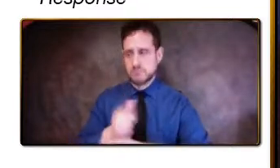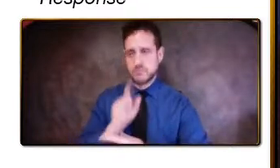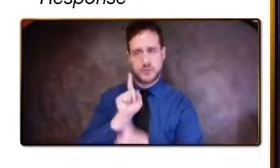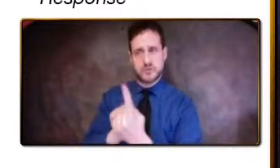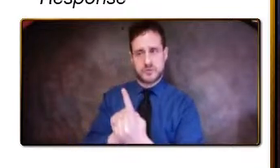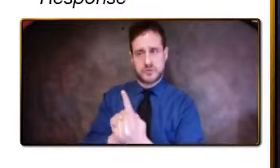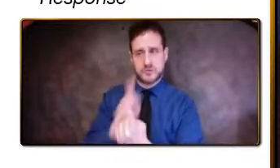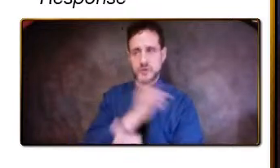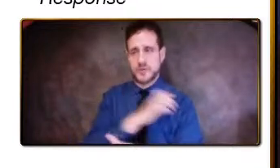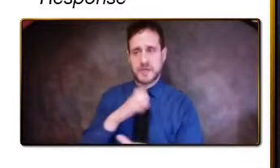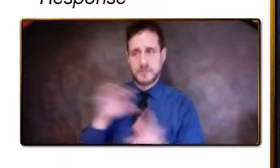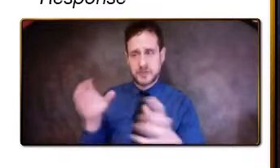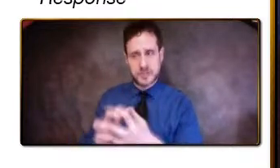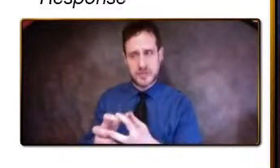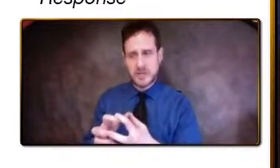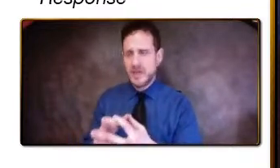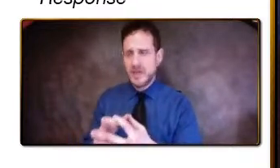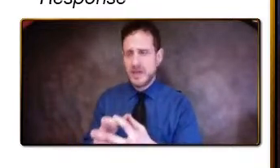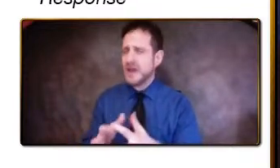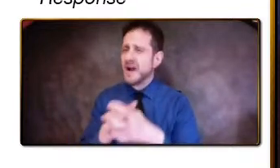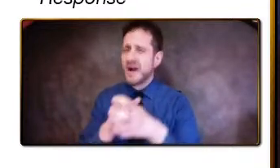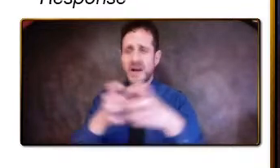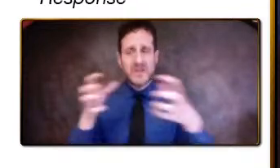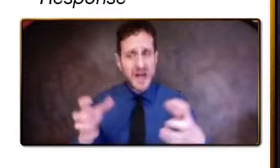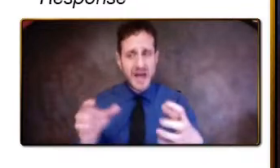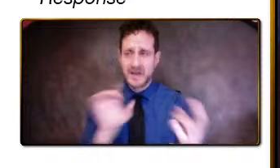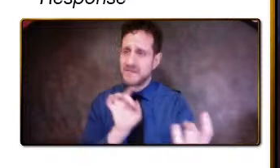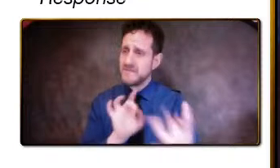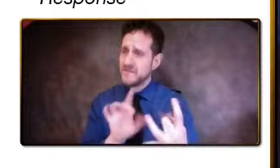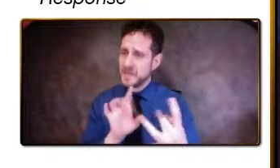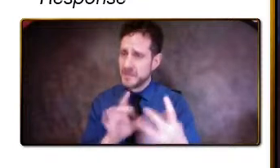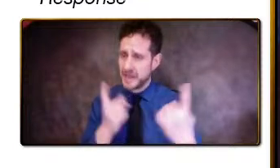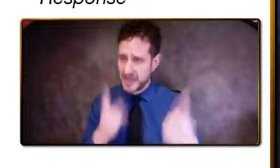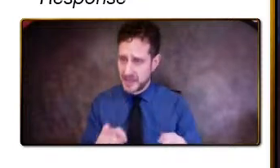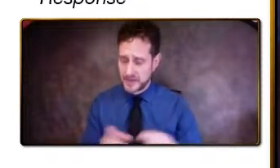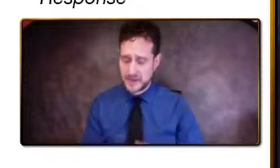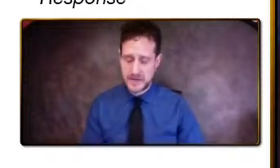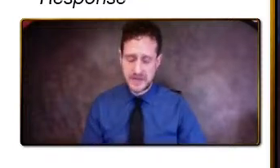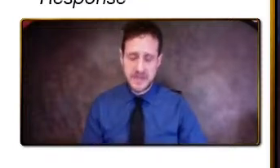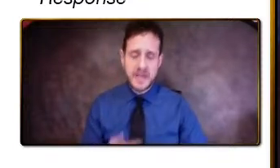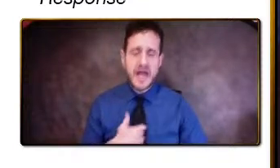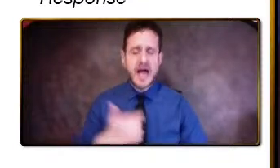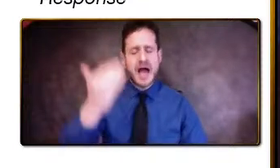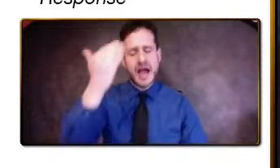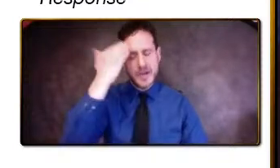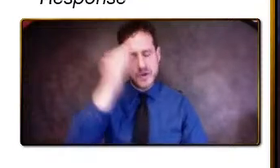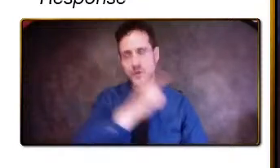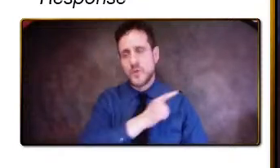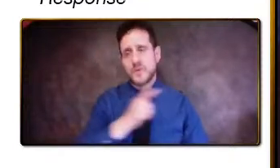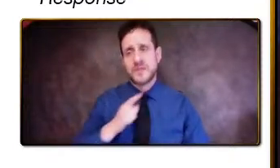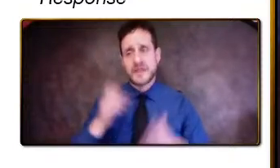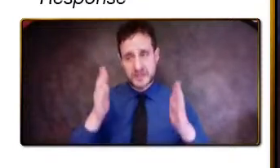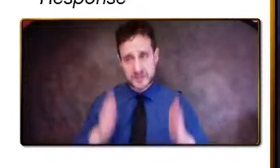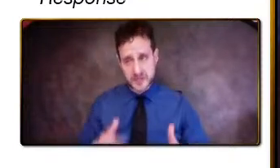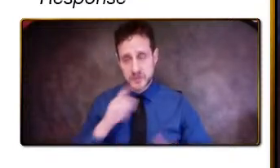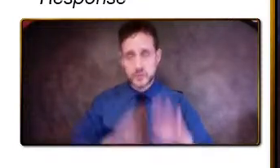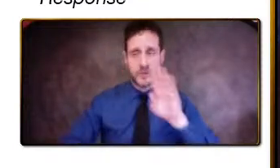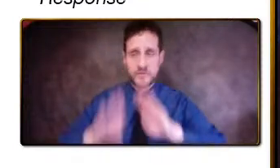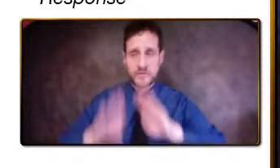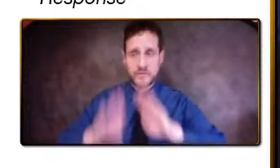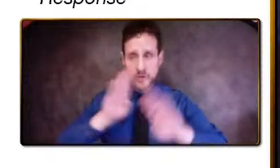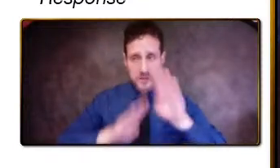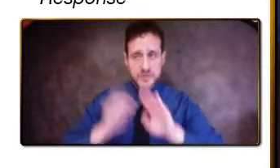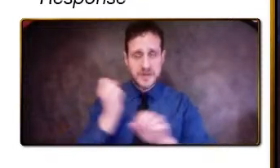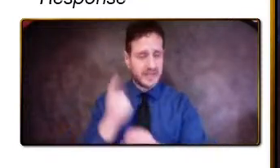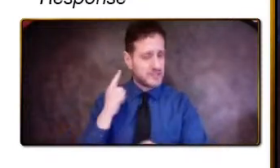So lots and lots of input was given. And I know that legislators were frustrated last year by the fact that they